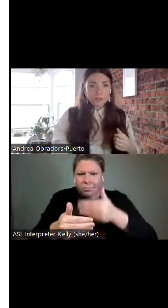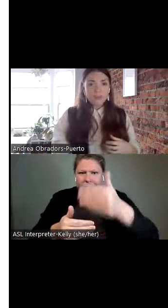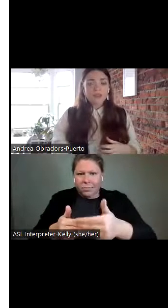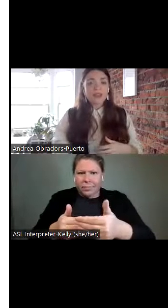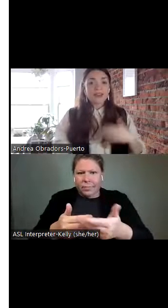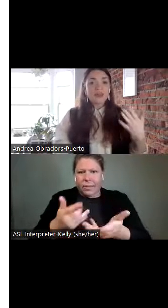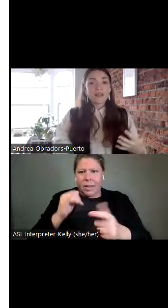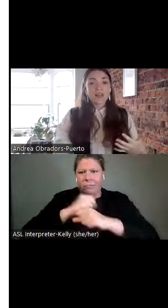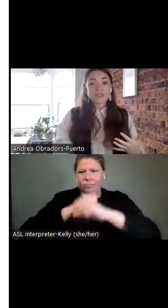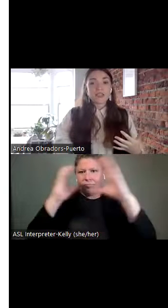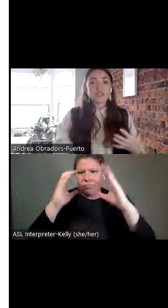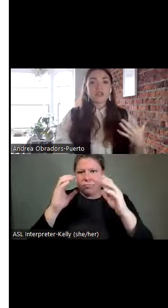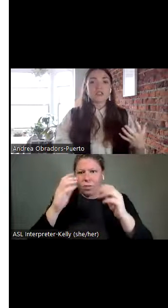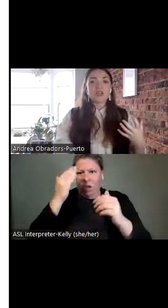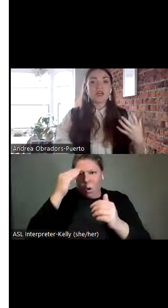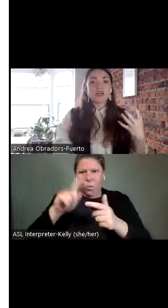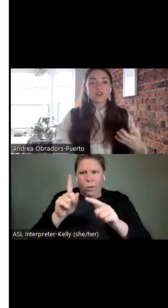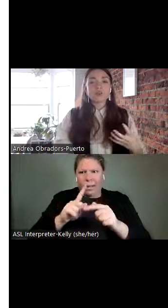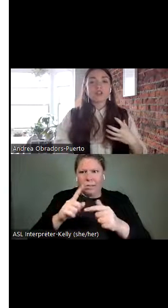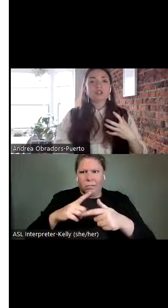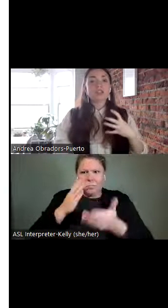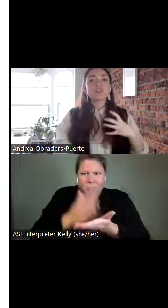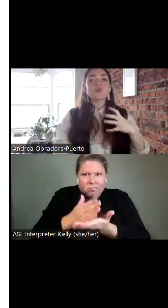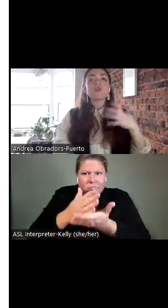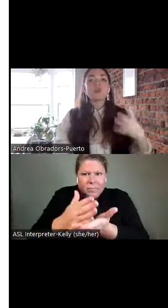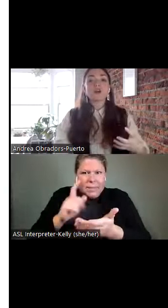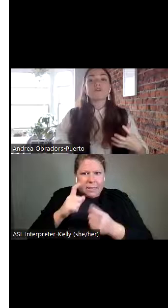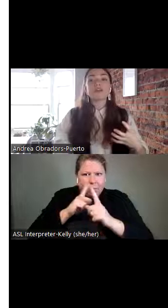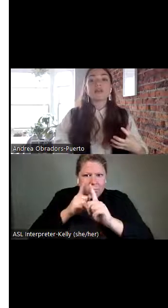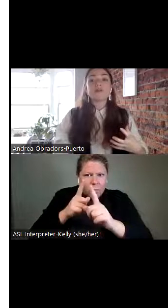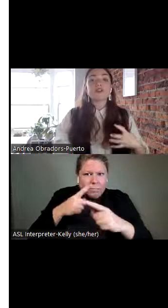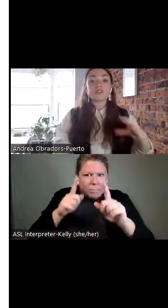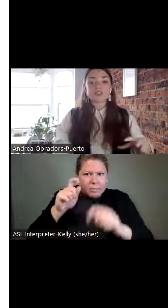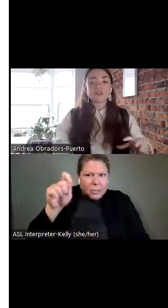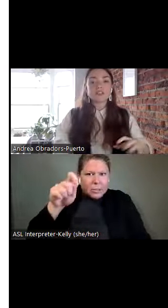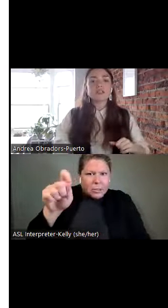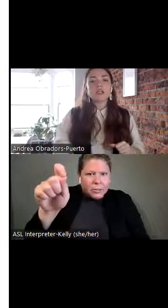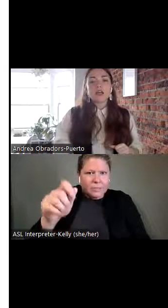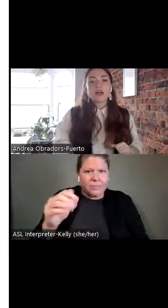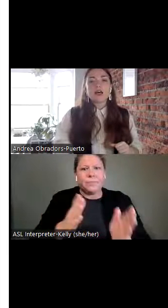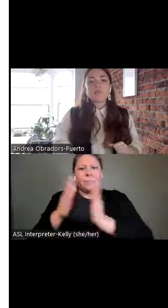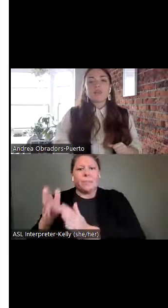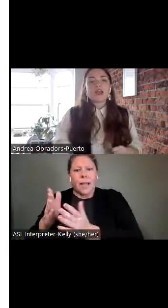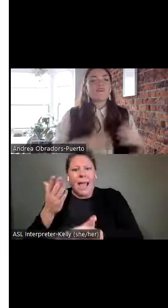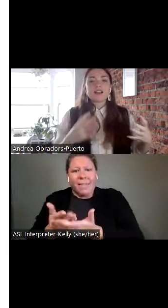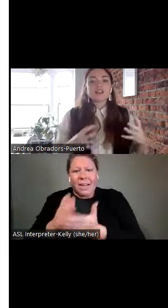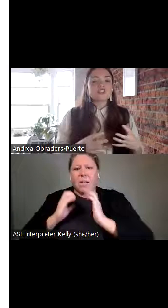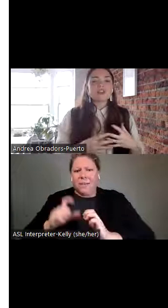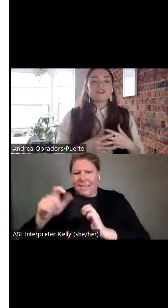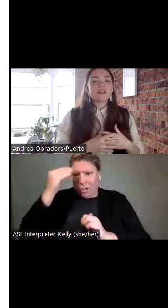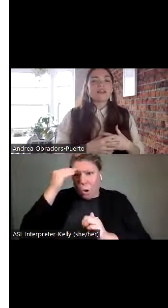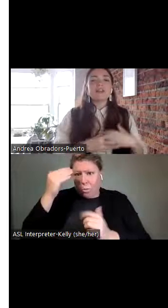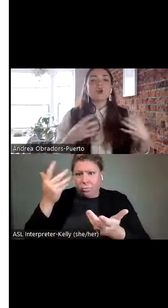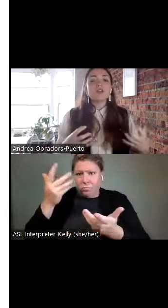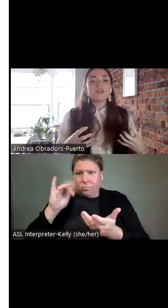use. Then evidencing, customers need to be aware of the elements of a service. Evidencing